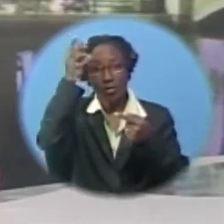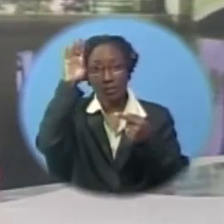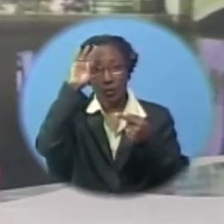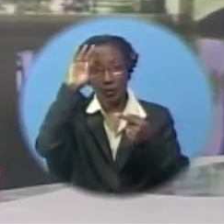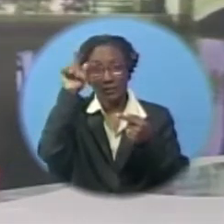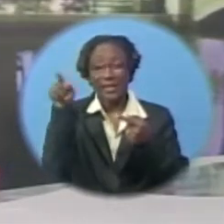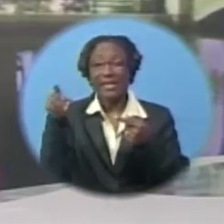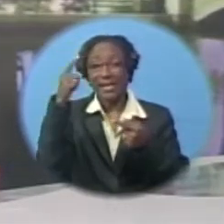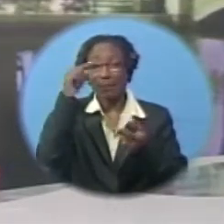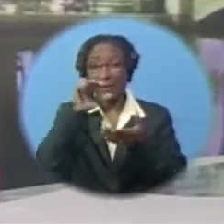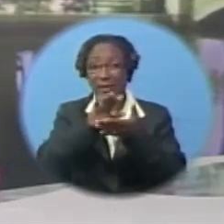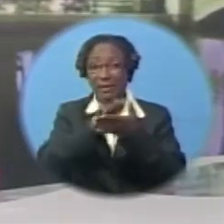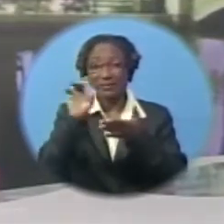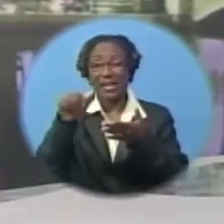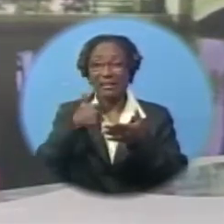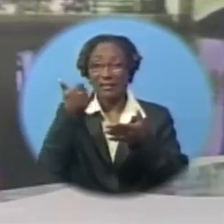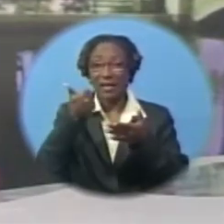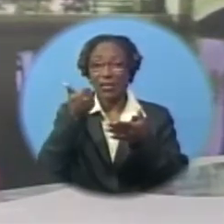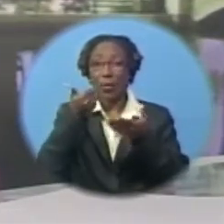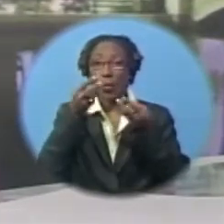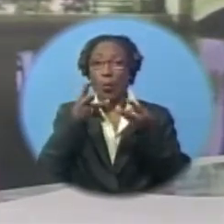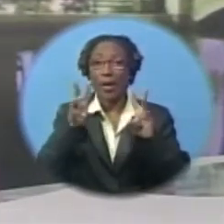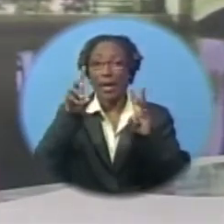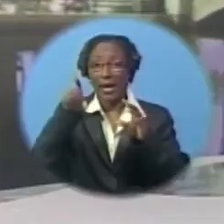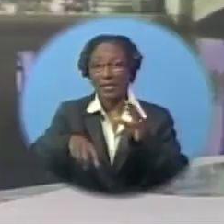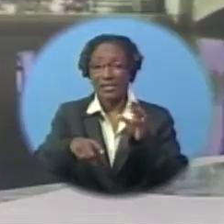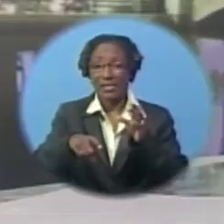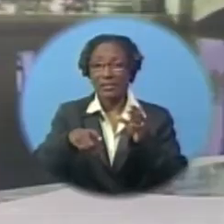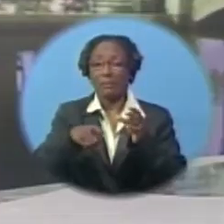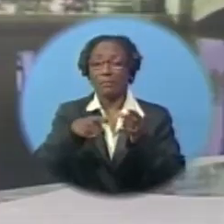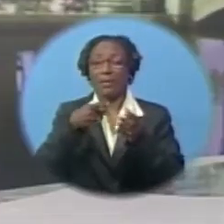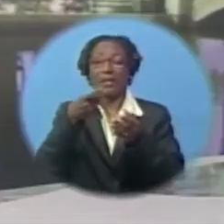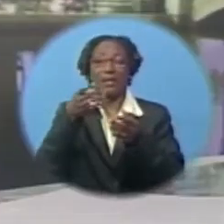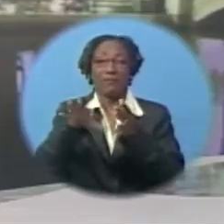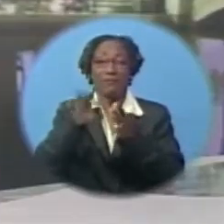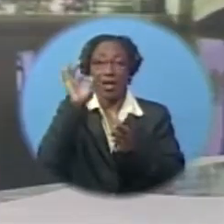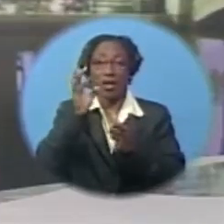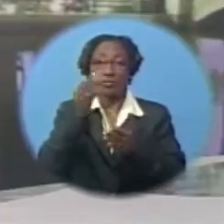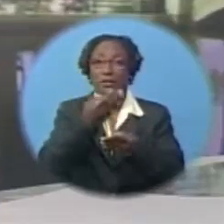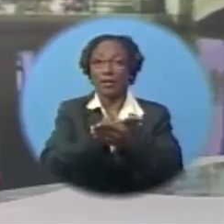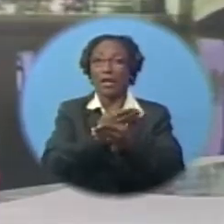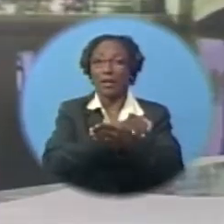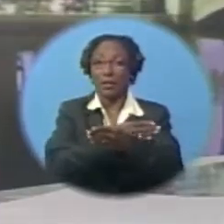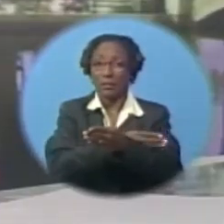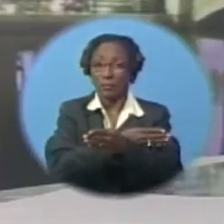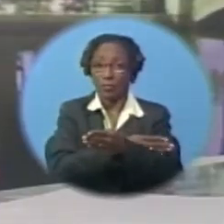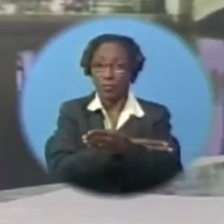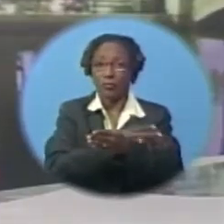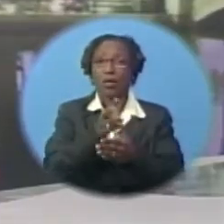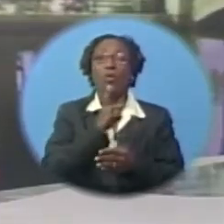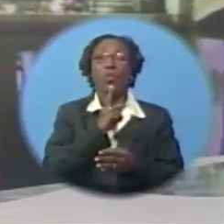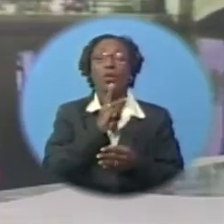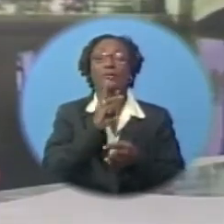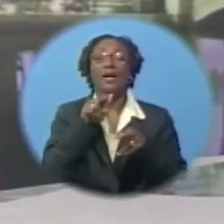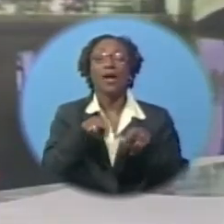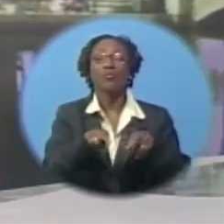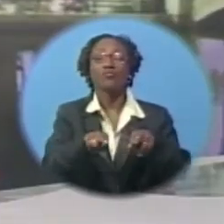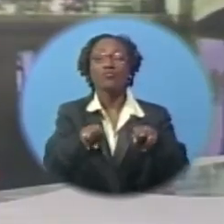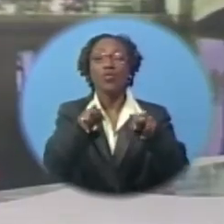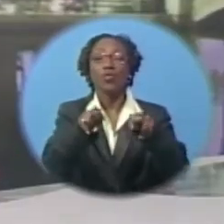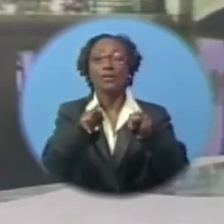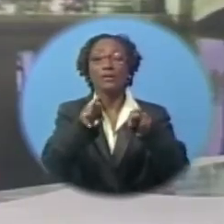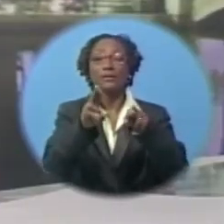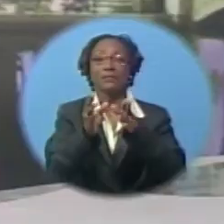believes another mechanism has to be found to fund upgrades to, for example, the island's water and road